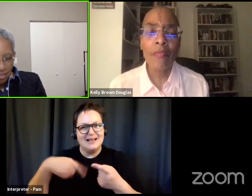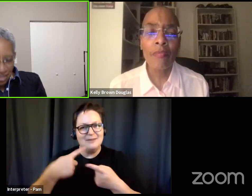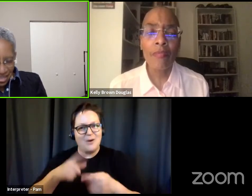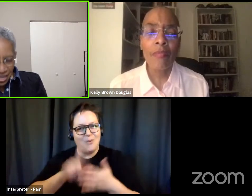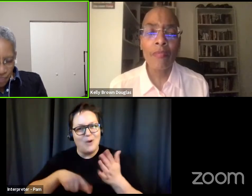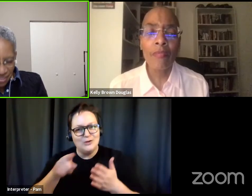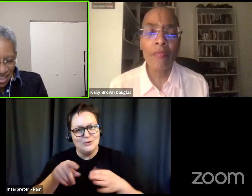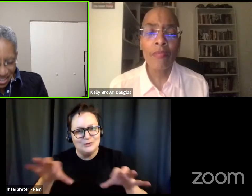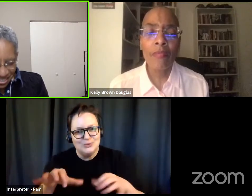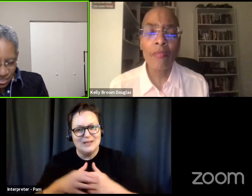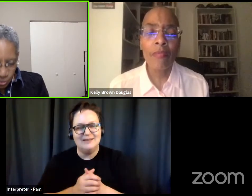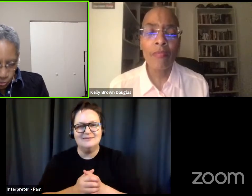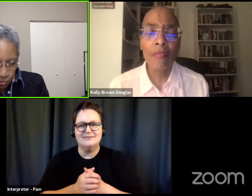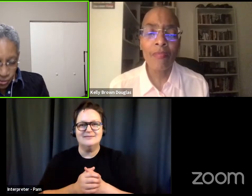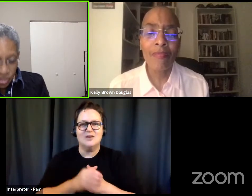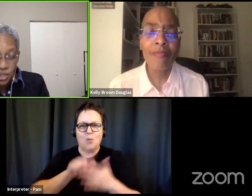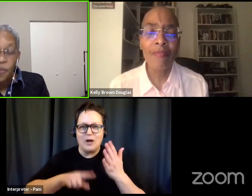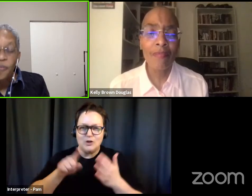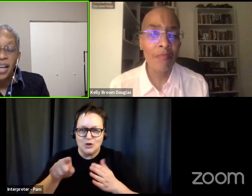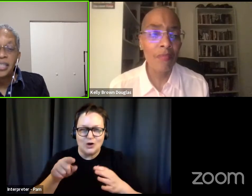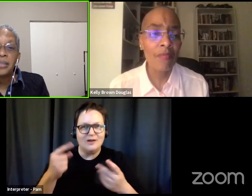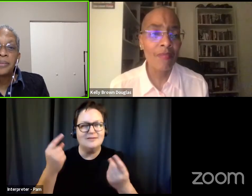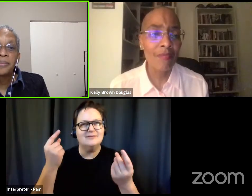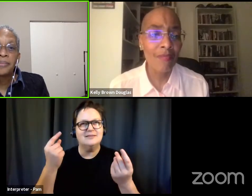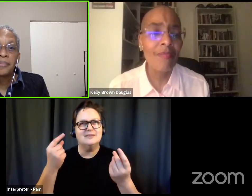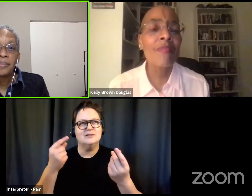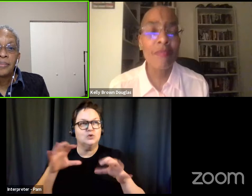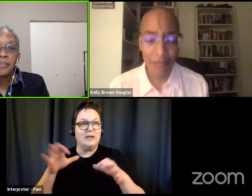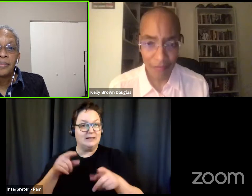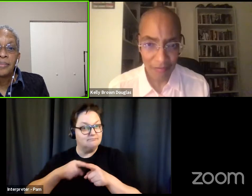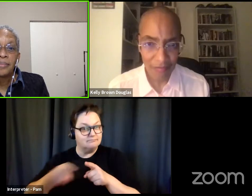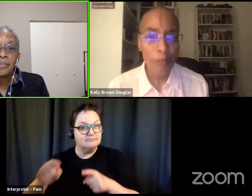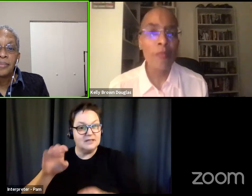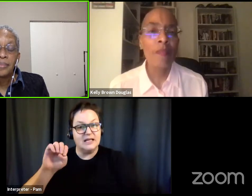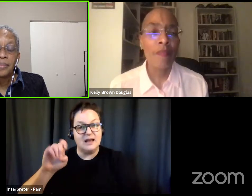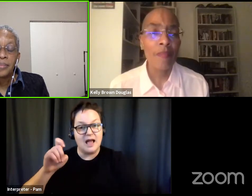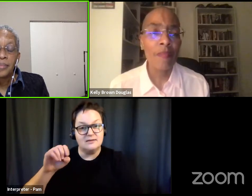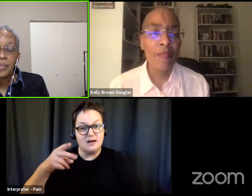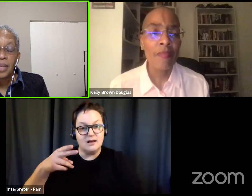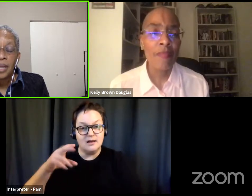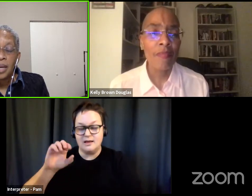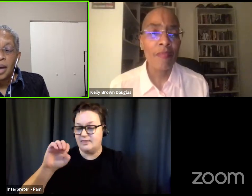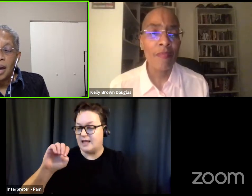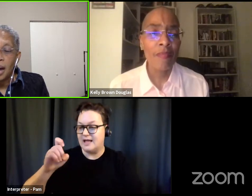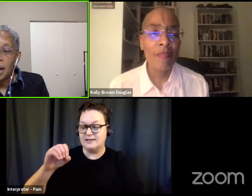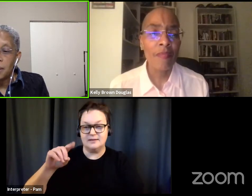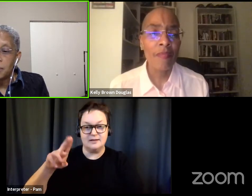how you're thinking about the Exodus story, which is so violent.